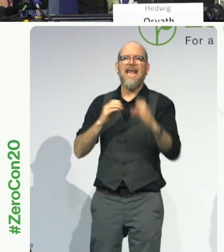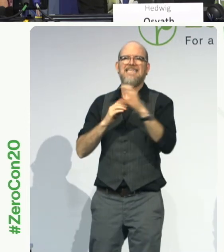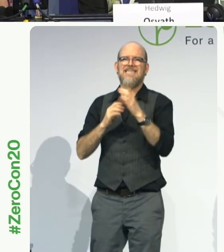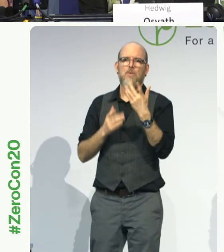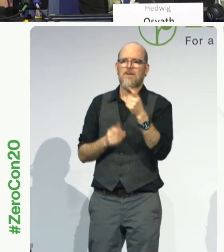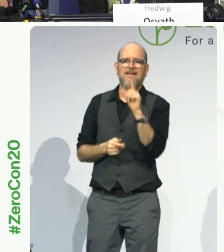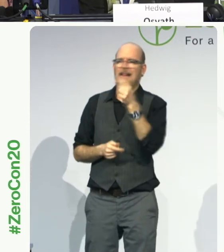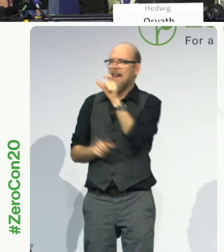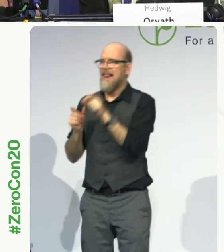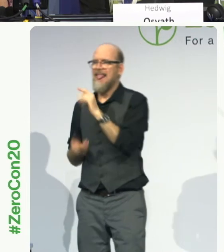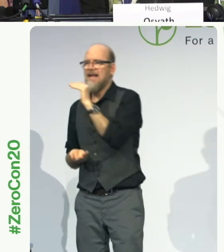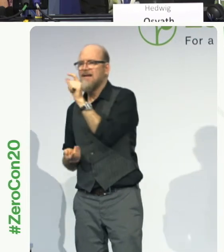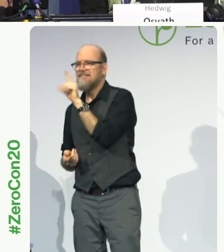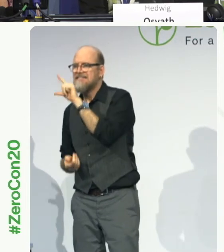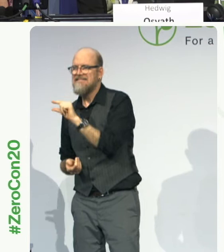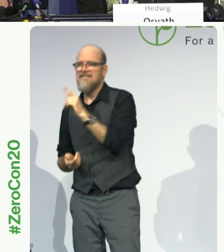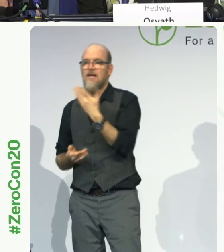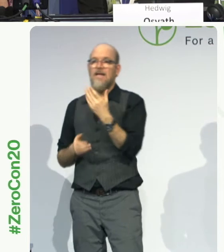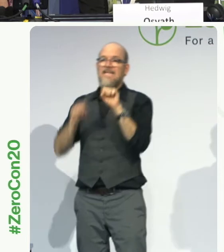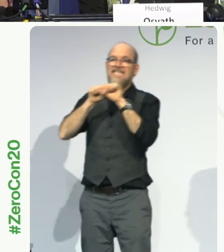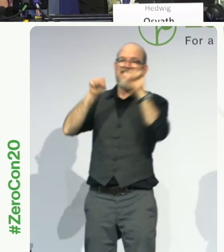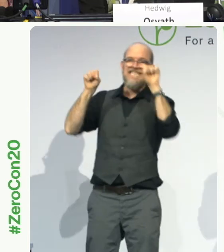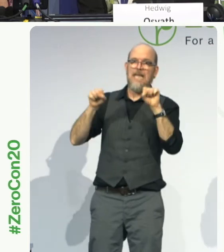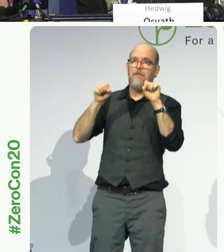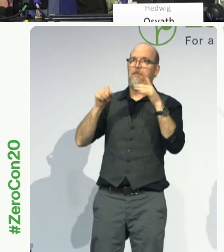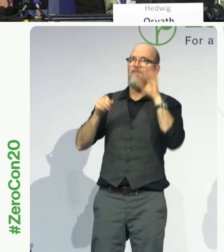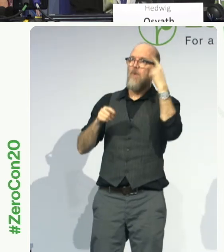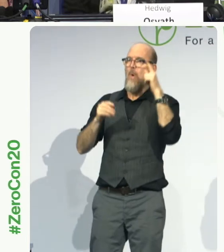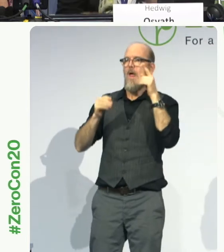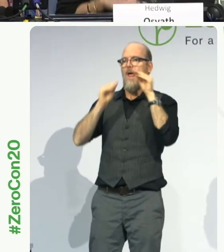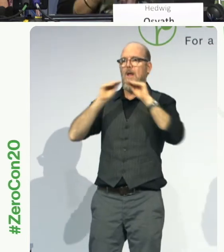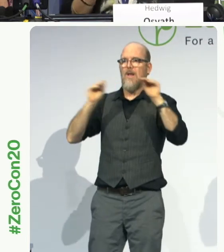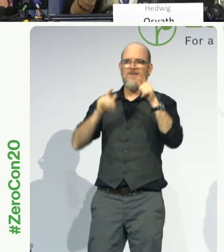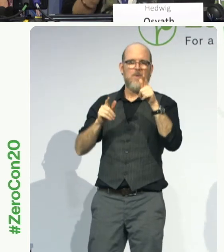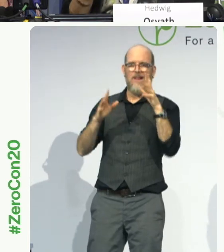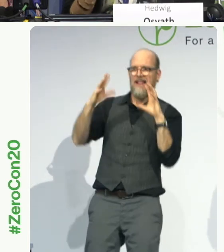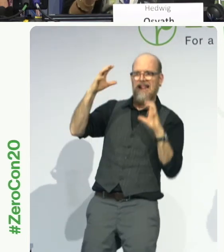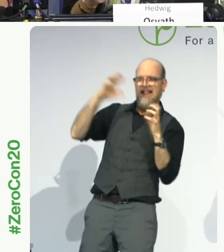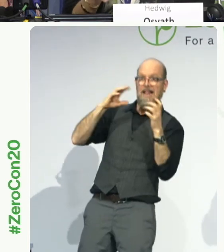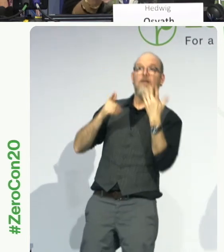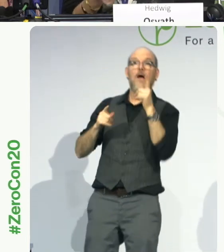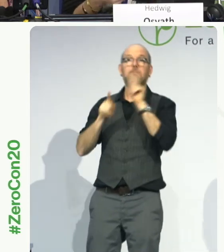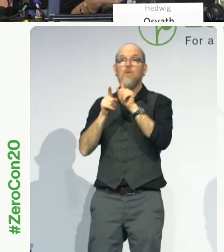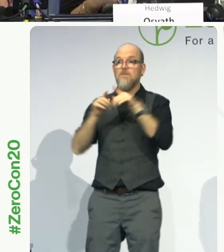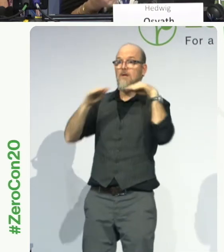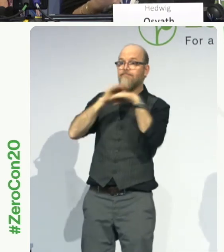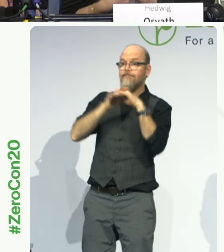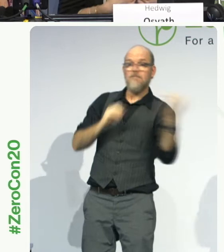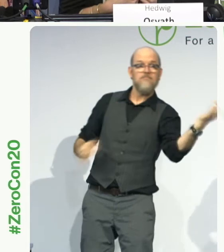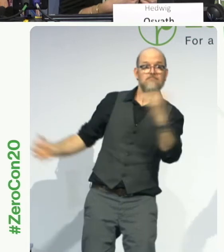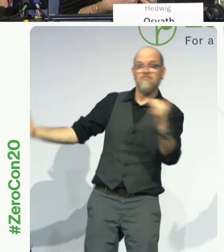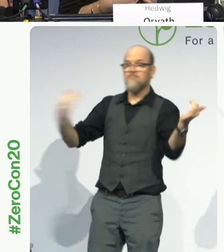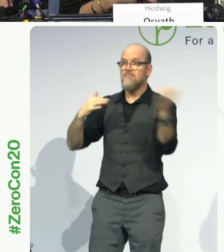burden on the education system by Syrian refugees, and also the differing understandings of what inclusive education actually